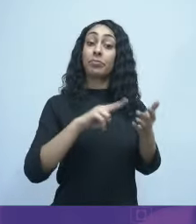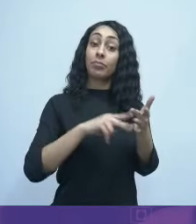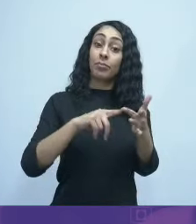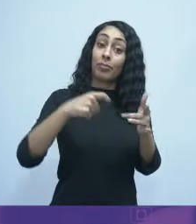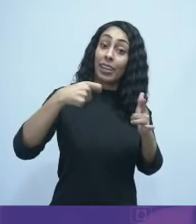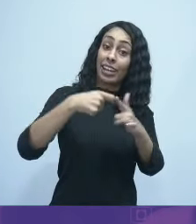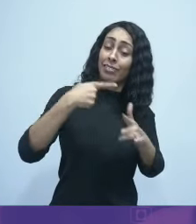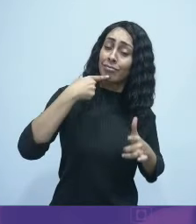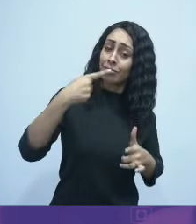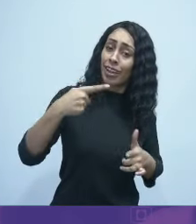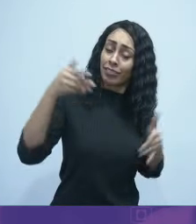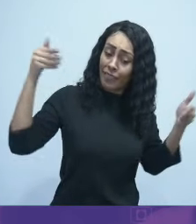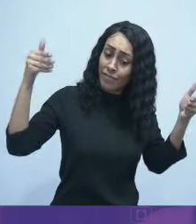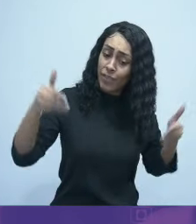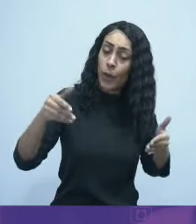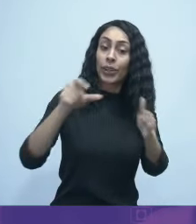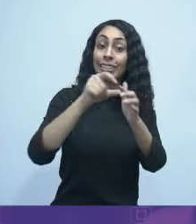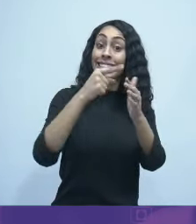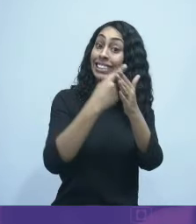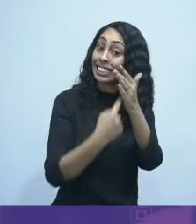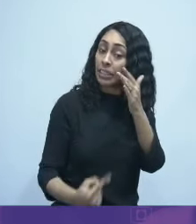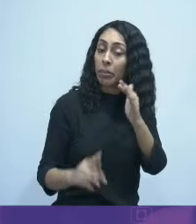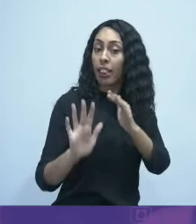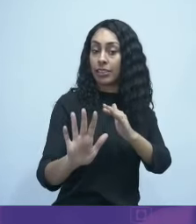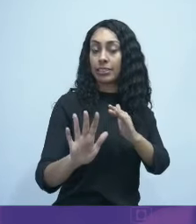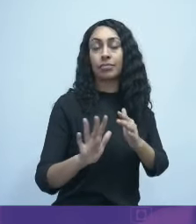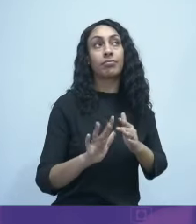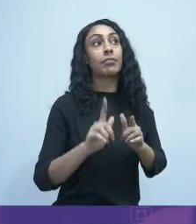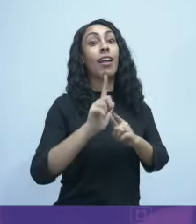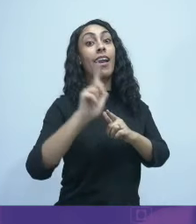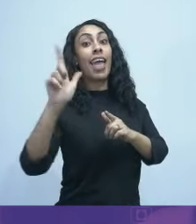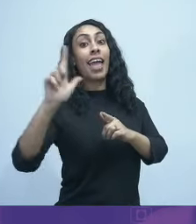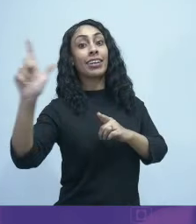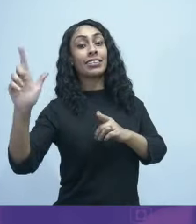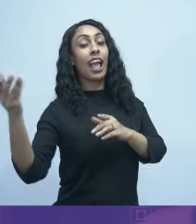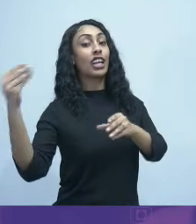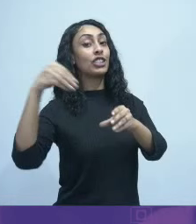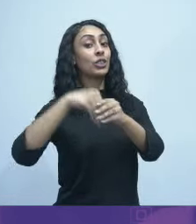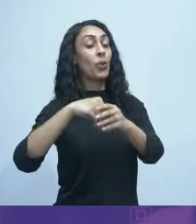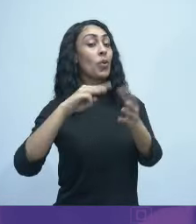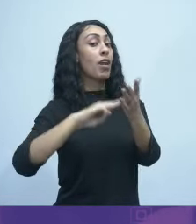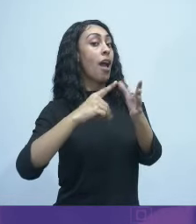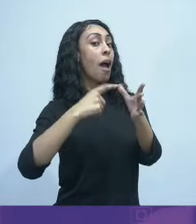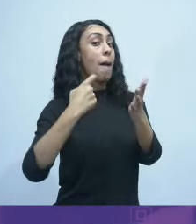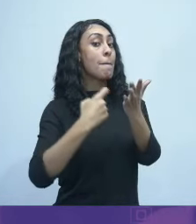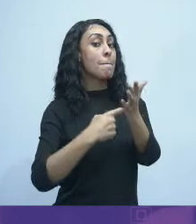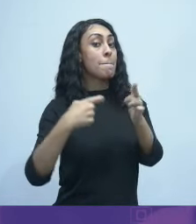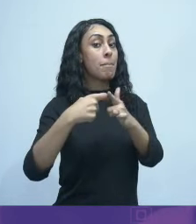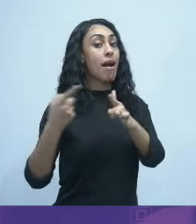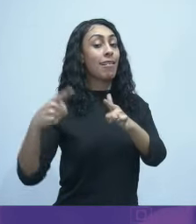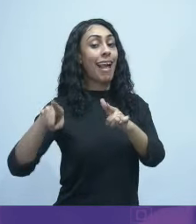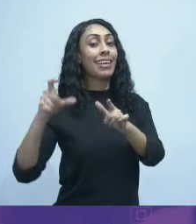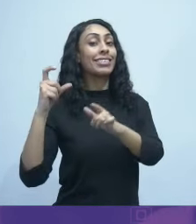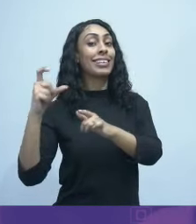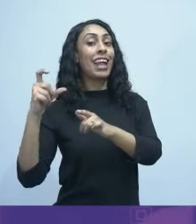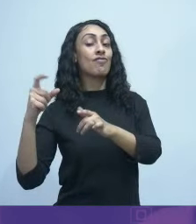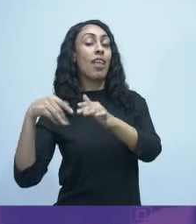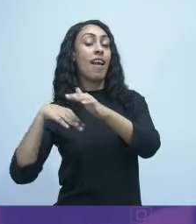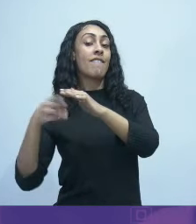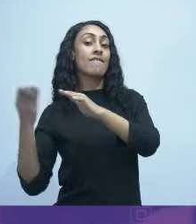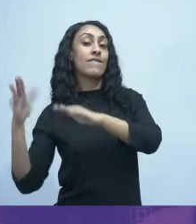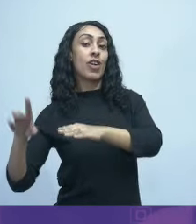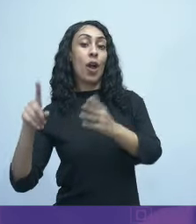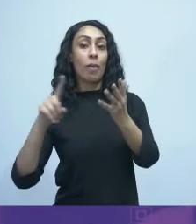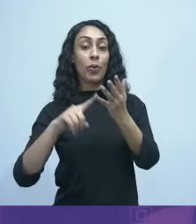of today's discussion on disability. Later, we'll be joined by Mark and Caroline from UAL, who will take us through their